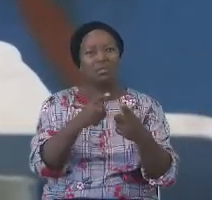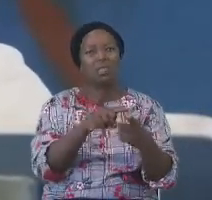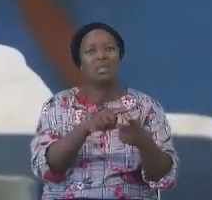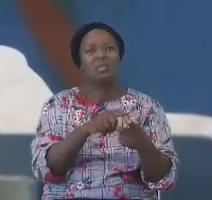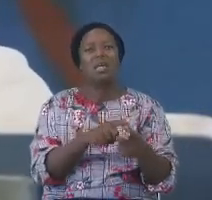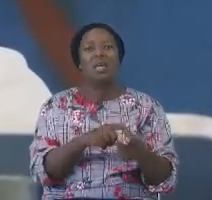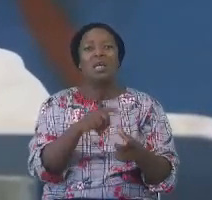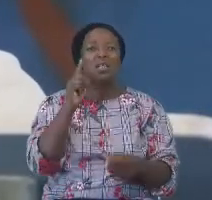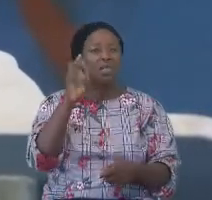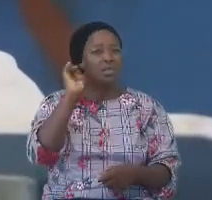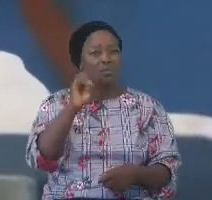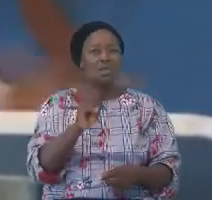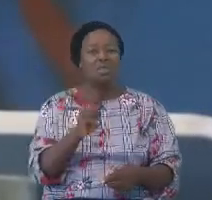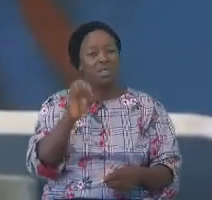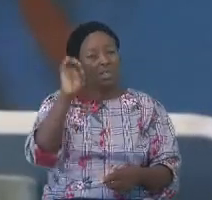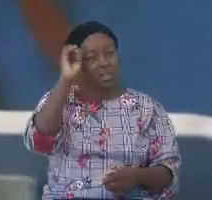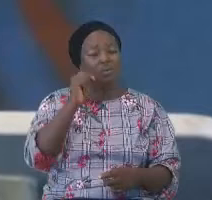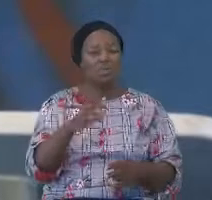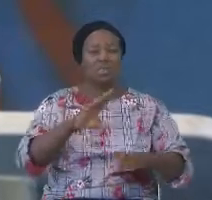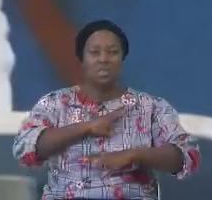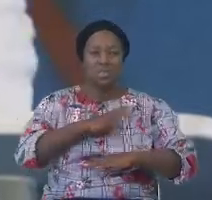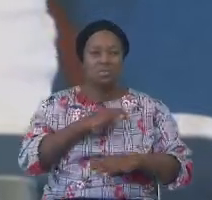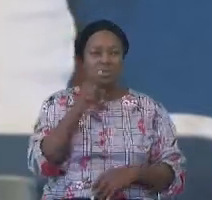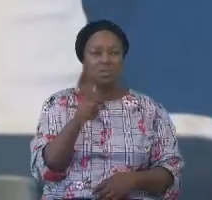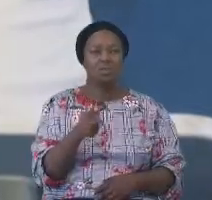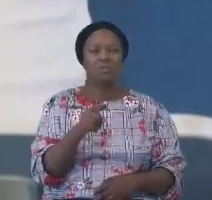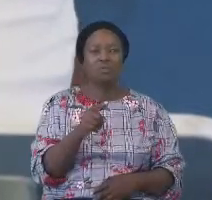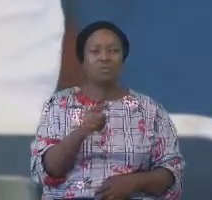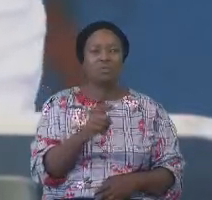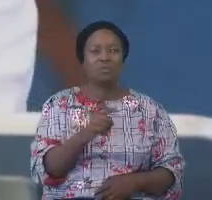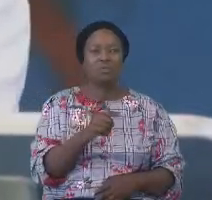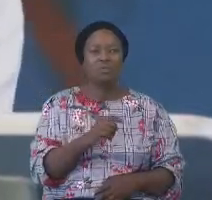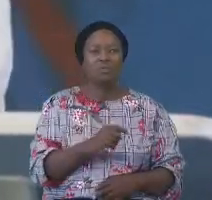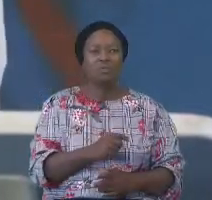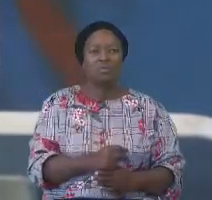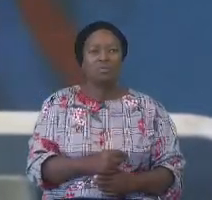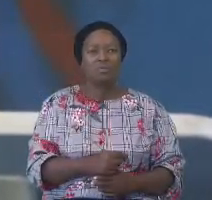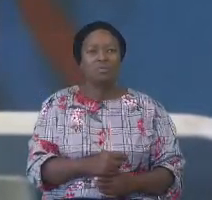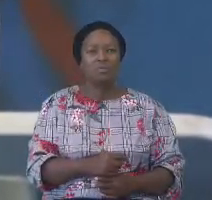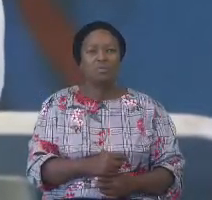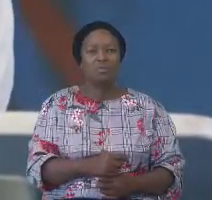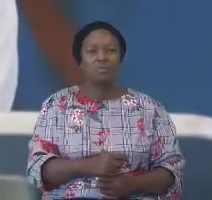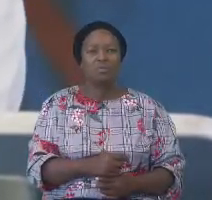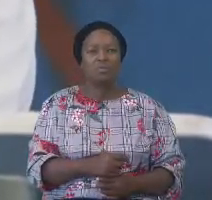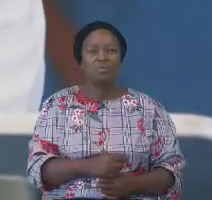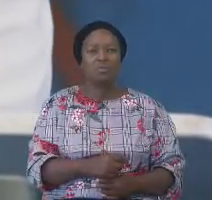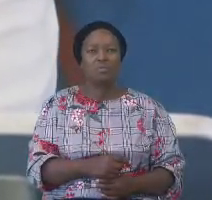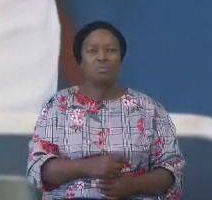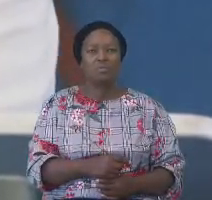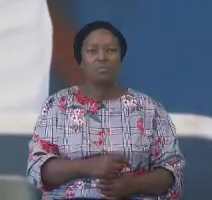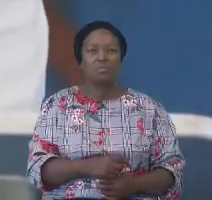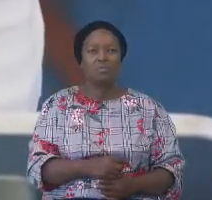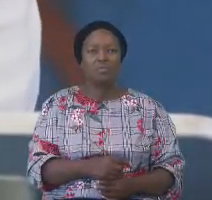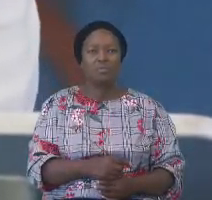i thirst and it then satisfy you